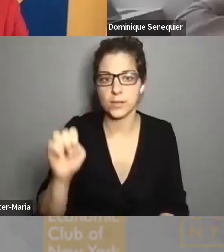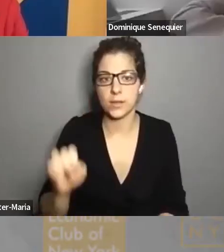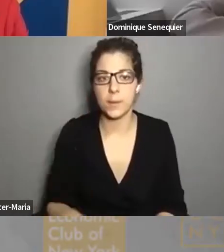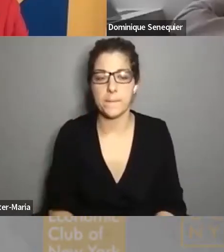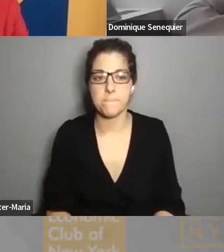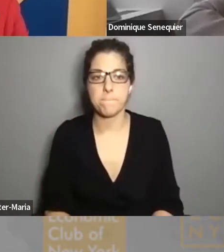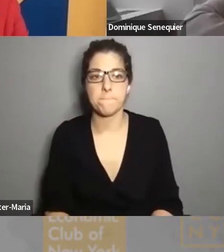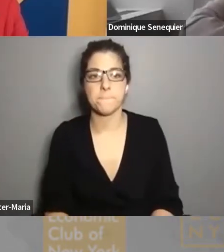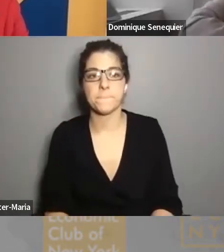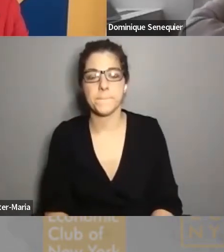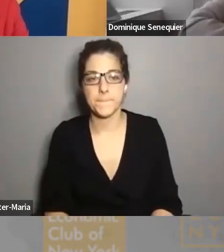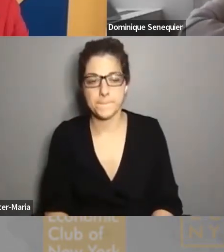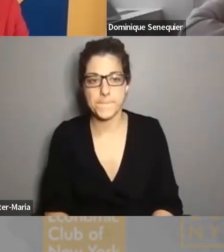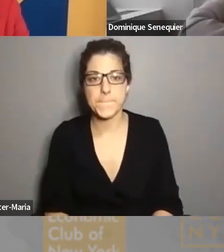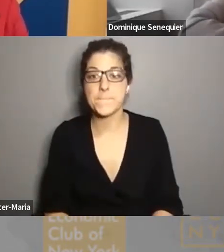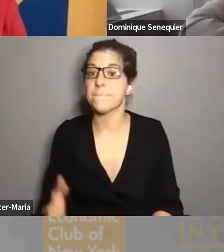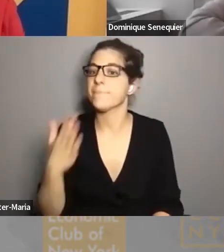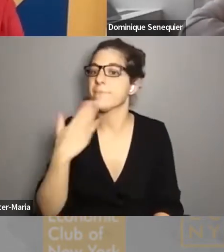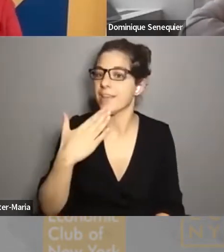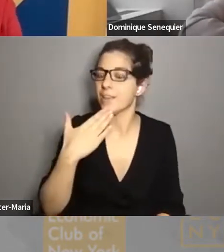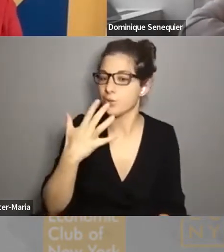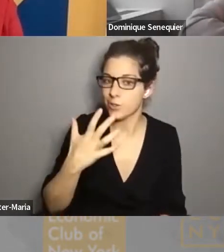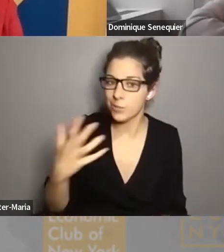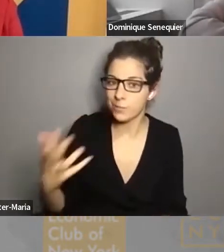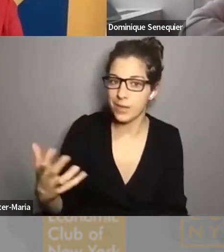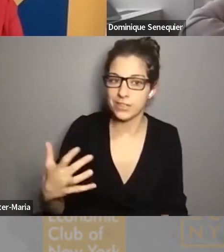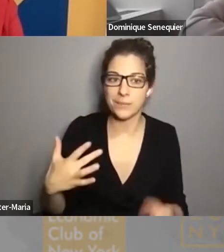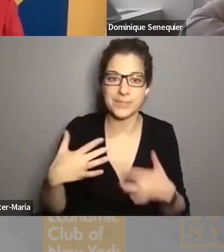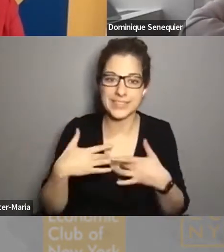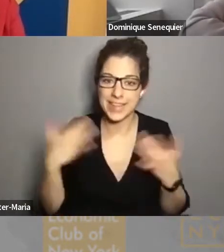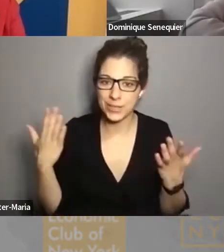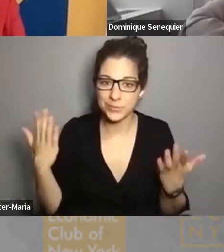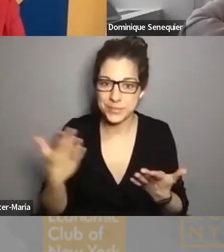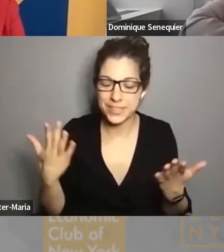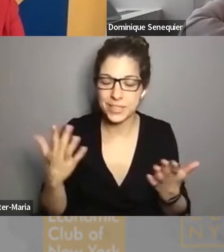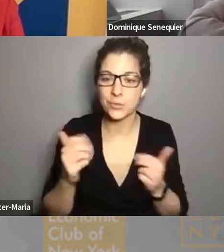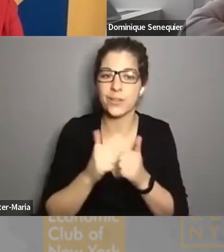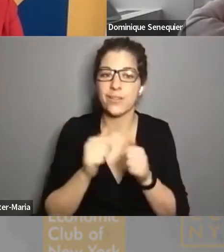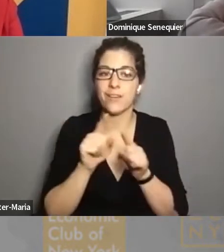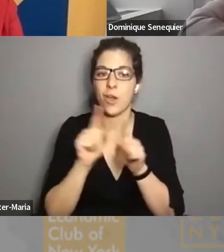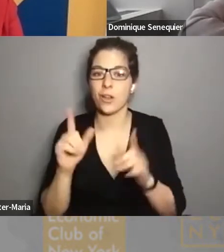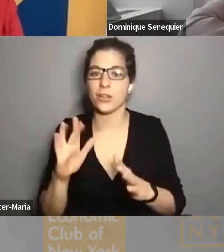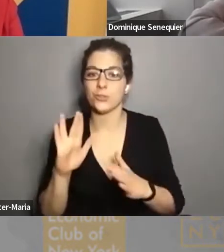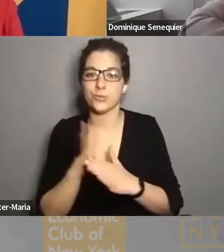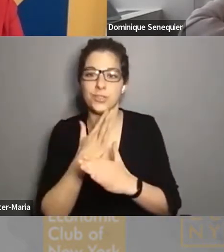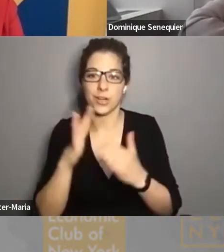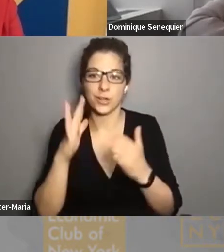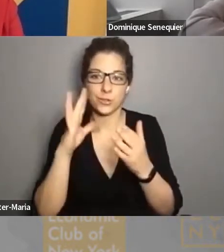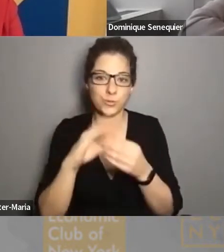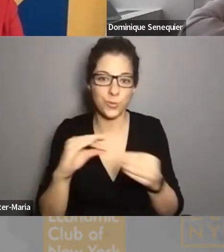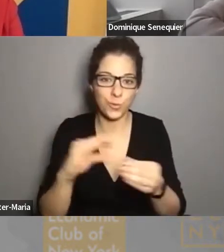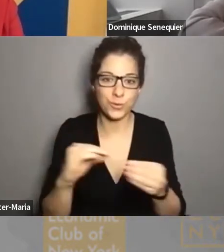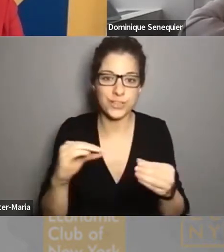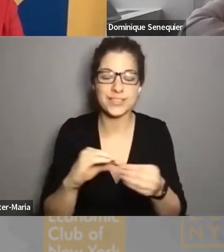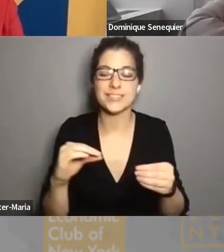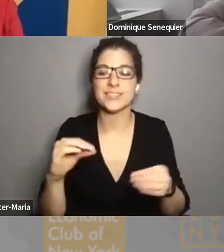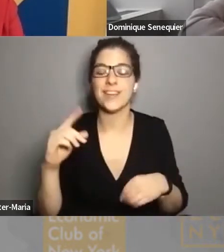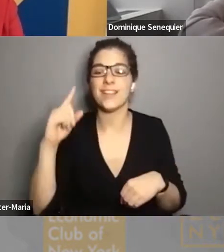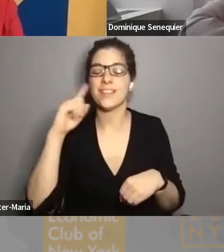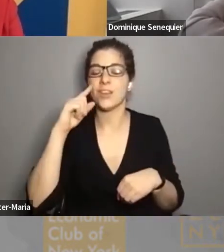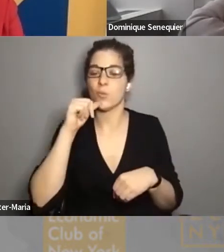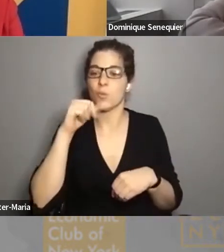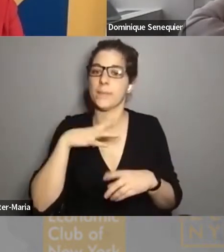So thank you very much. I'm delighted to be here and with my colleagues to share stories. You know, I think women have